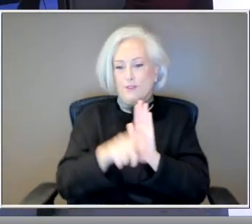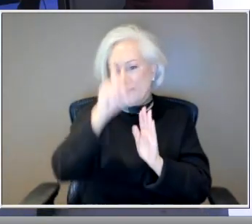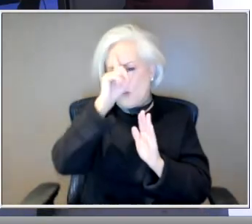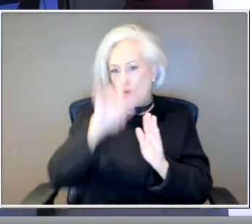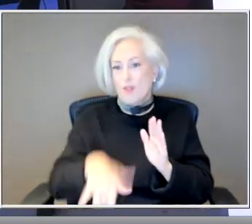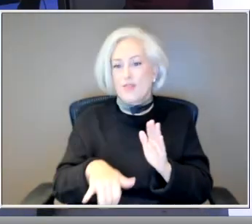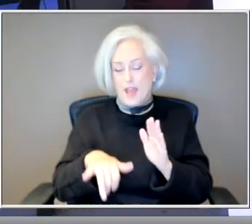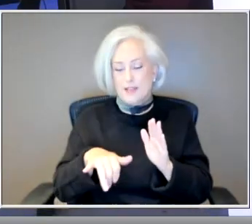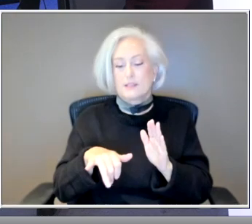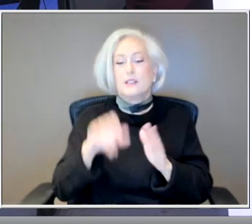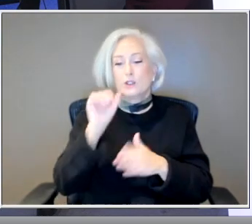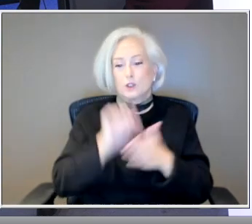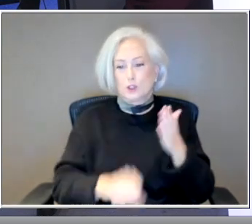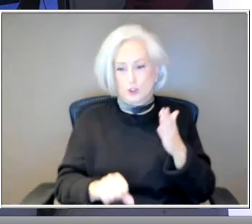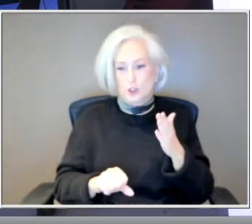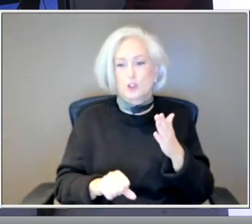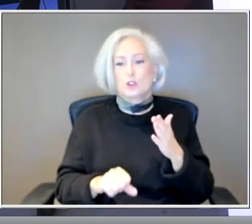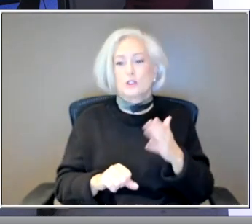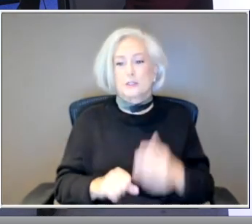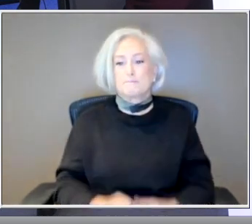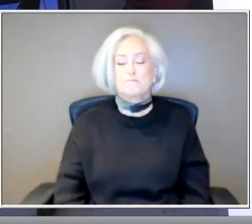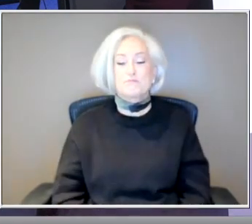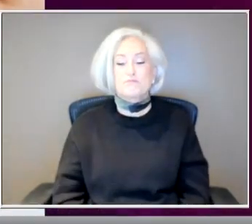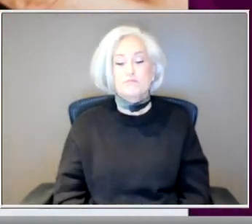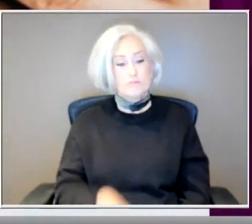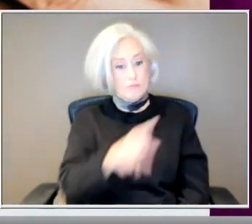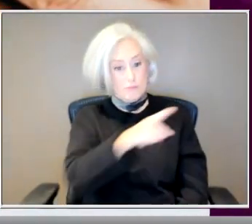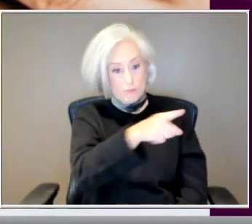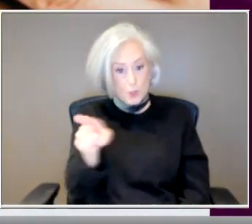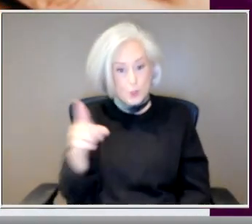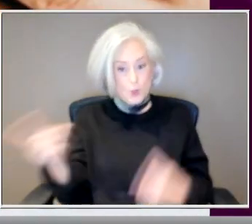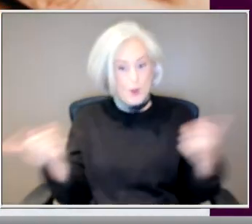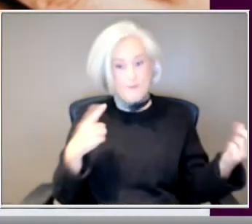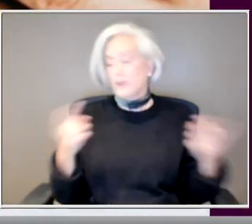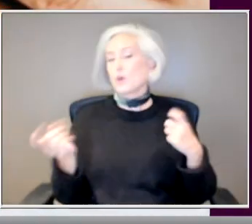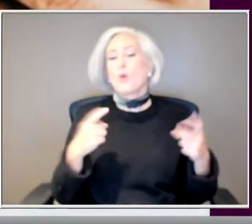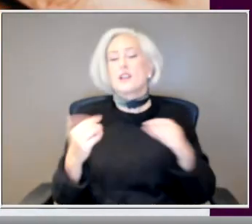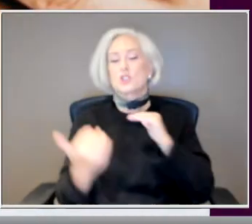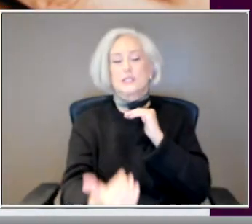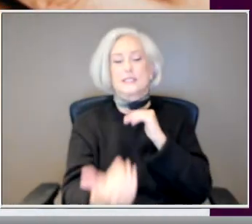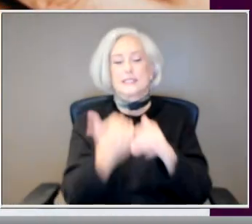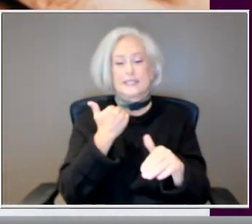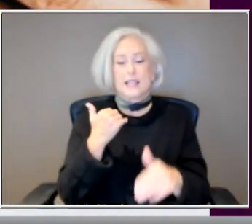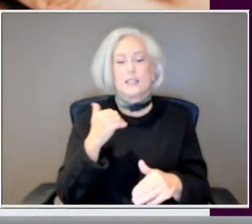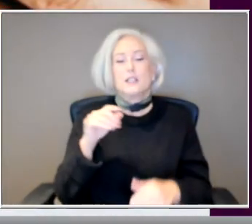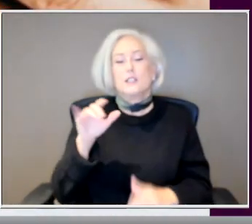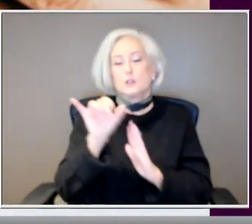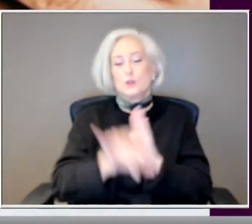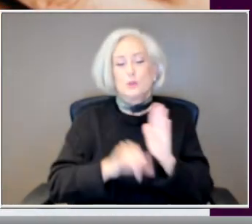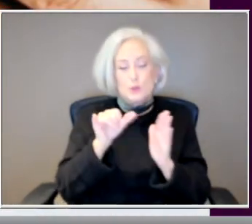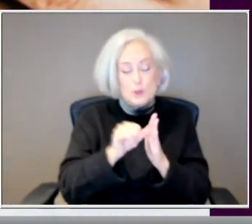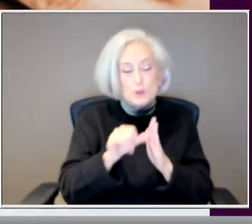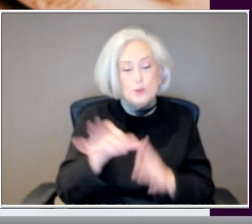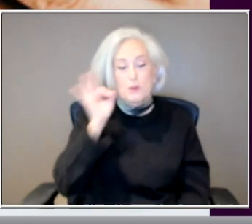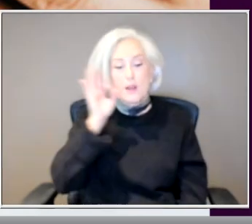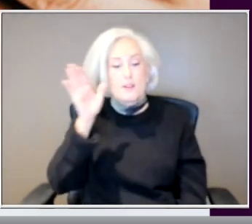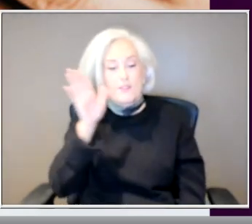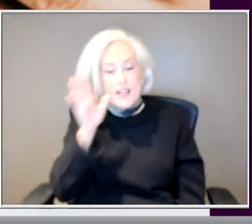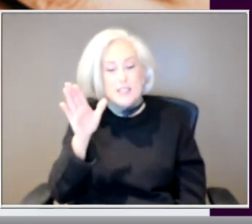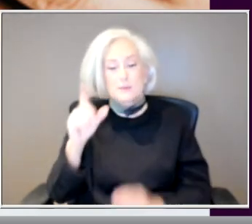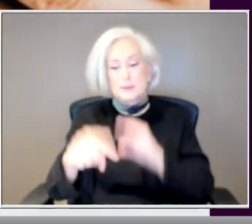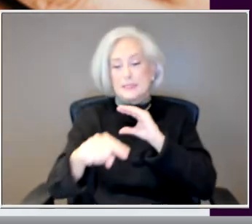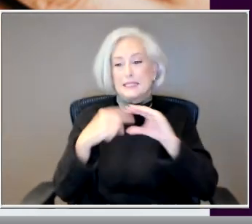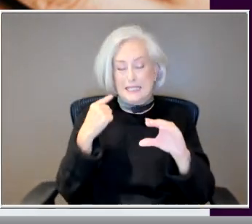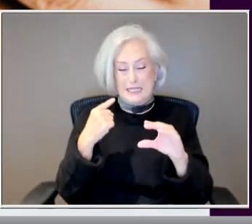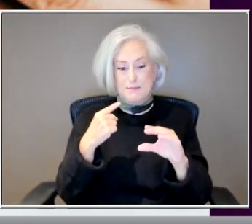that are coming in, and if you have a question, and you can send it to us here on YouTube, Facebook, and the All Things Heart email, and you can find the